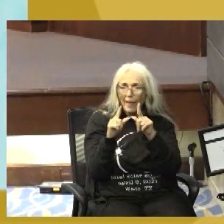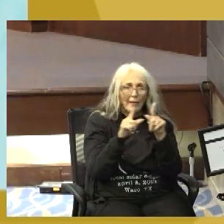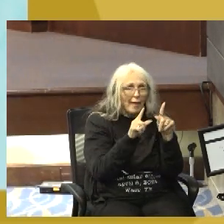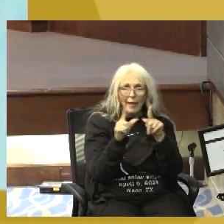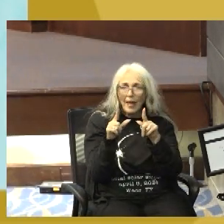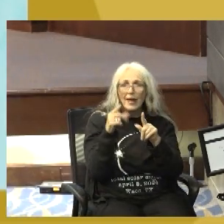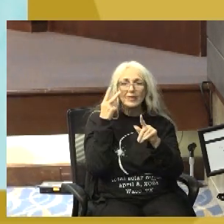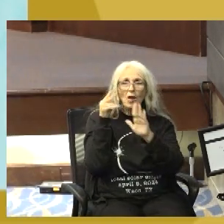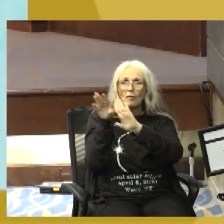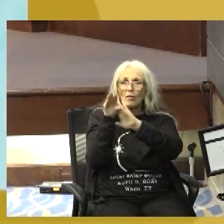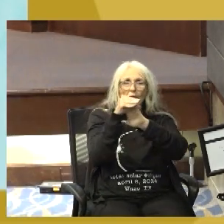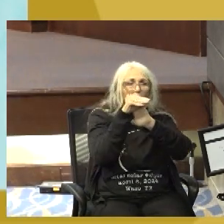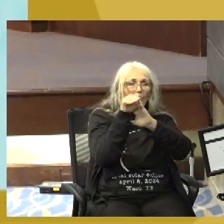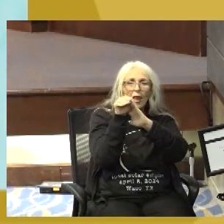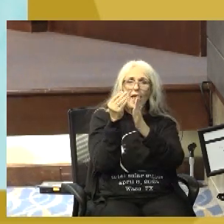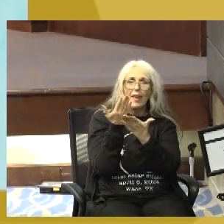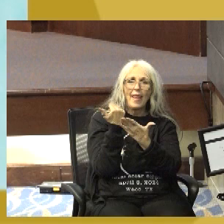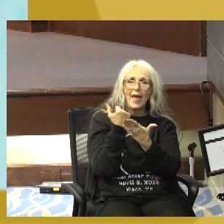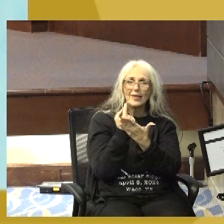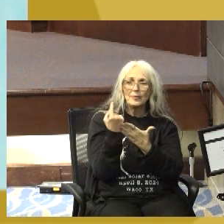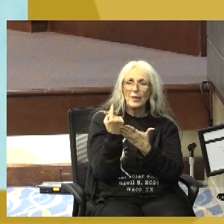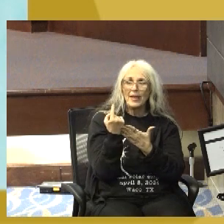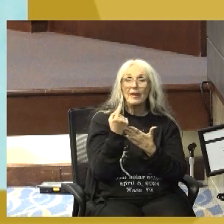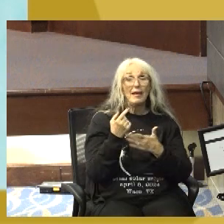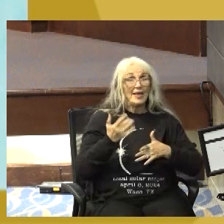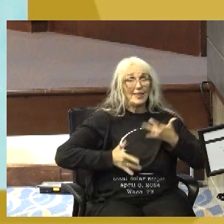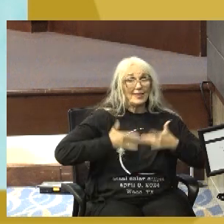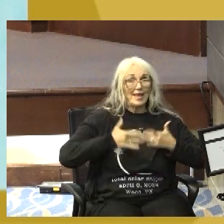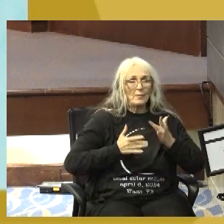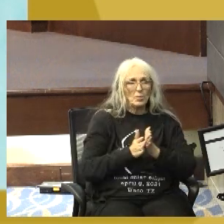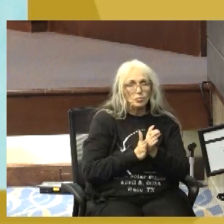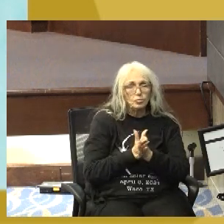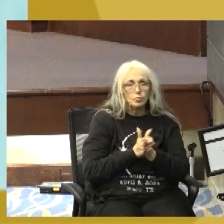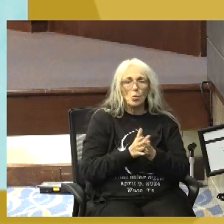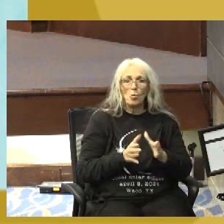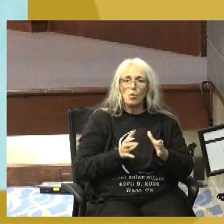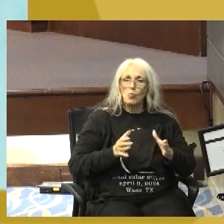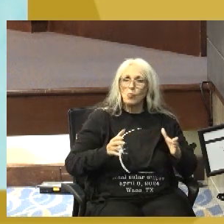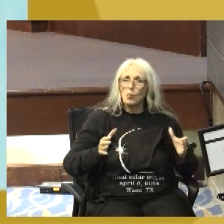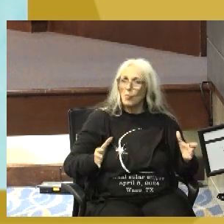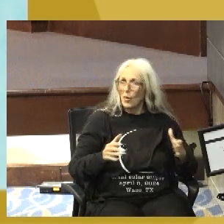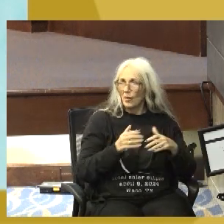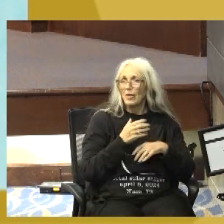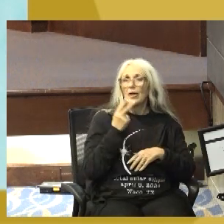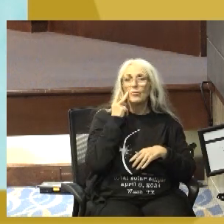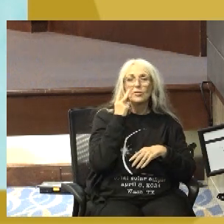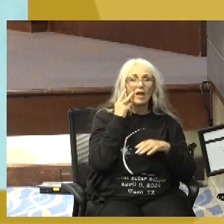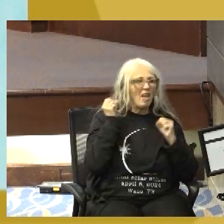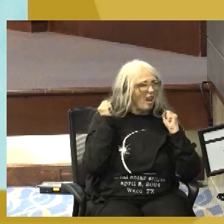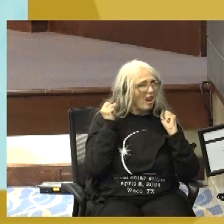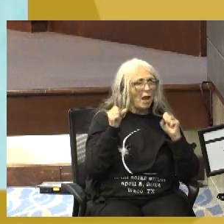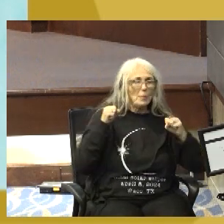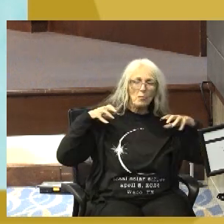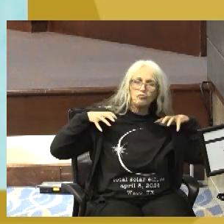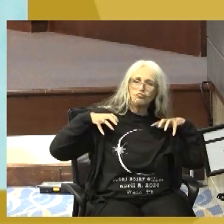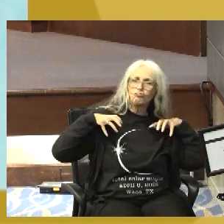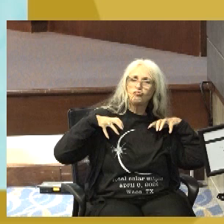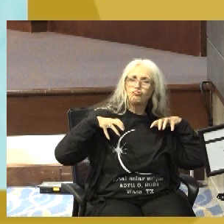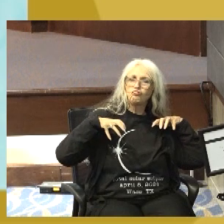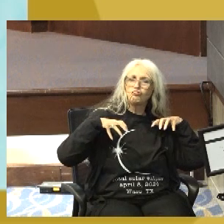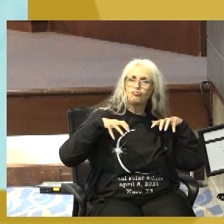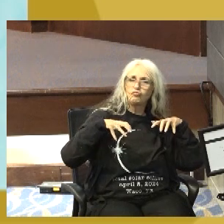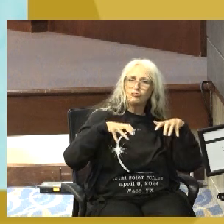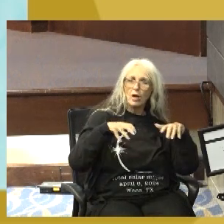campers in town last week. And so the excitement is building as we're seeing, a flood of people coming to our